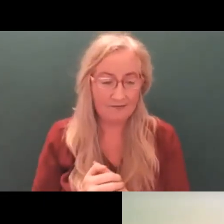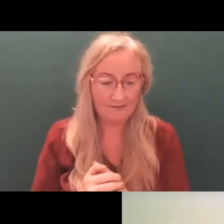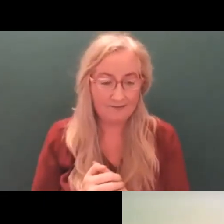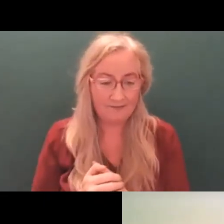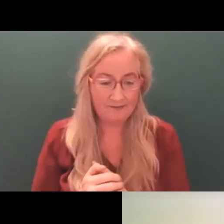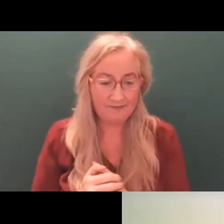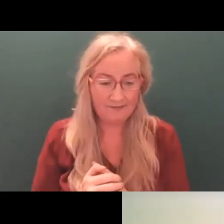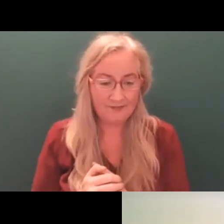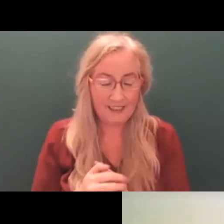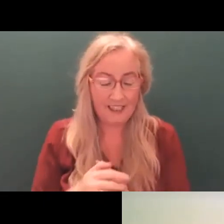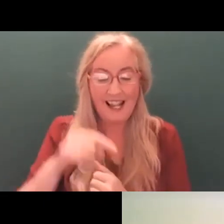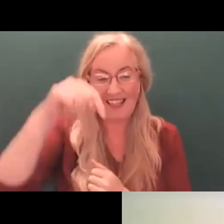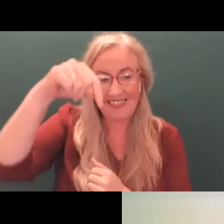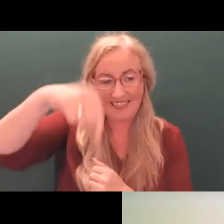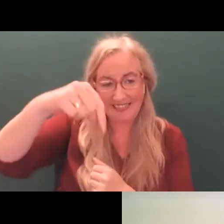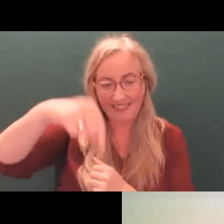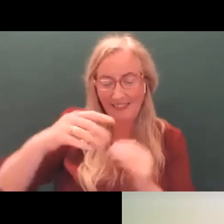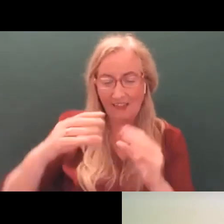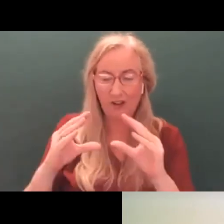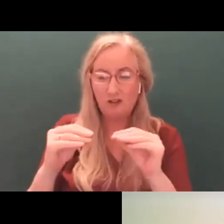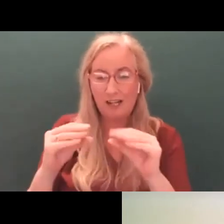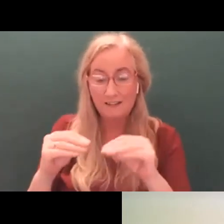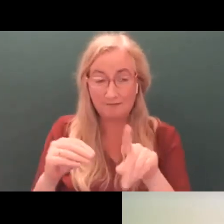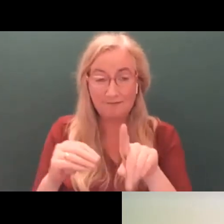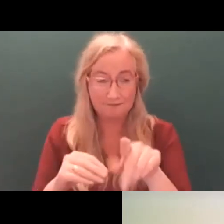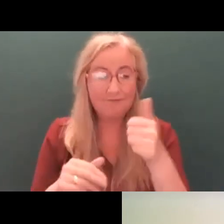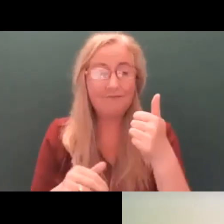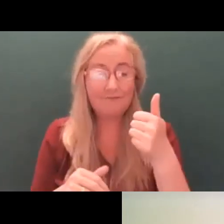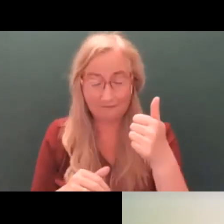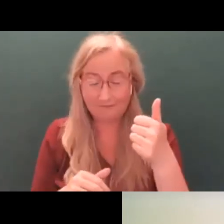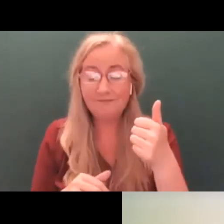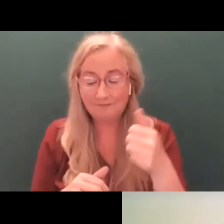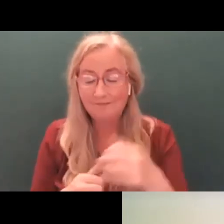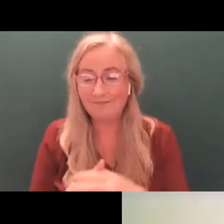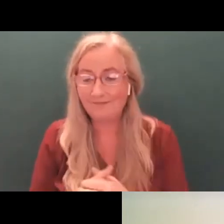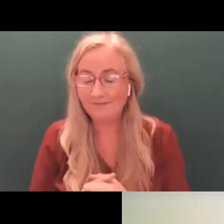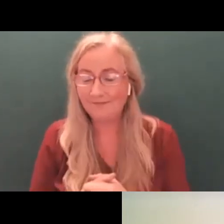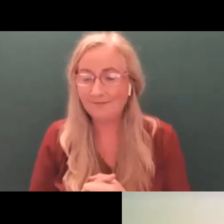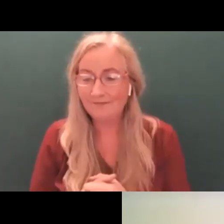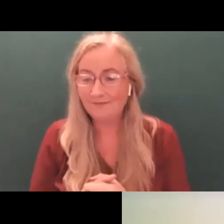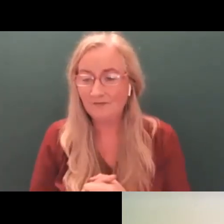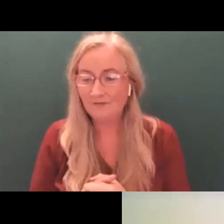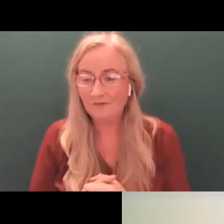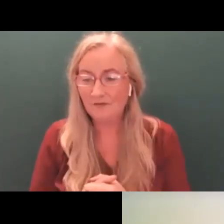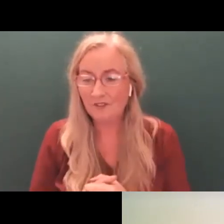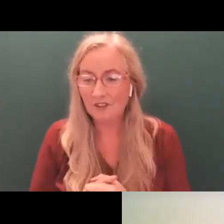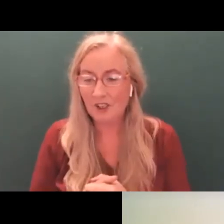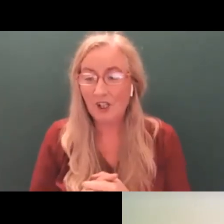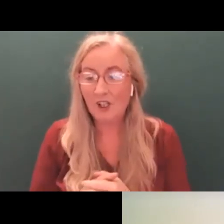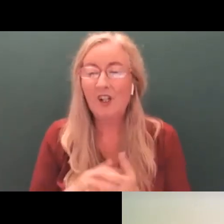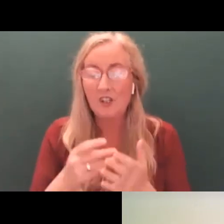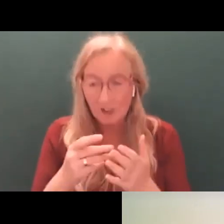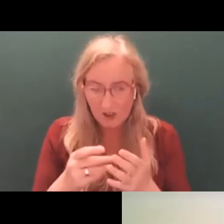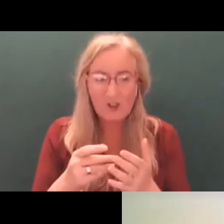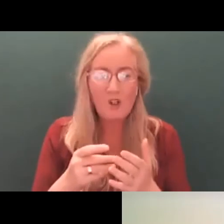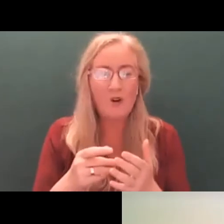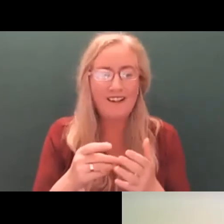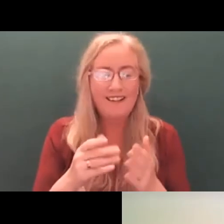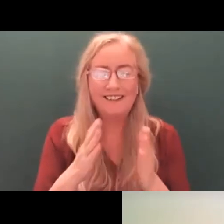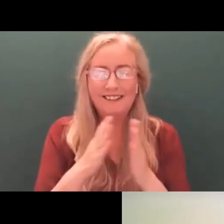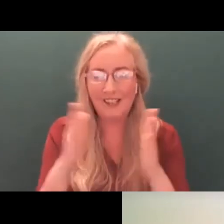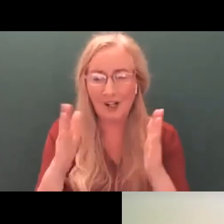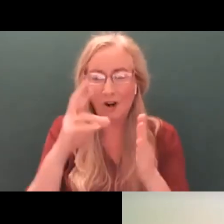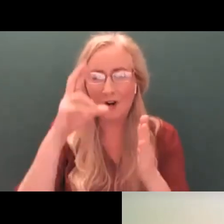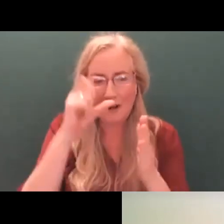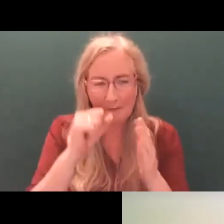and it's in the chat as well. Yes, great. So yeah, so the effect of repeating music and the endless time that passes. So